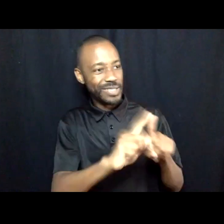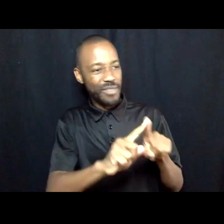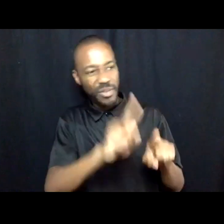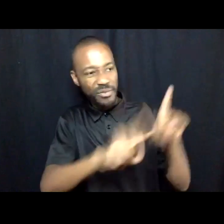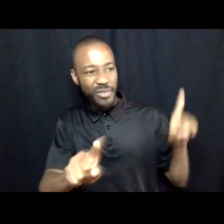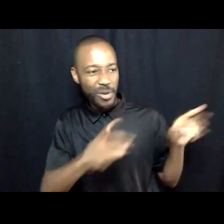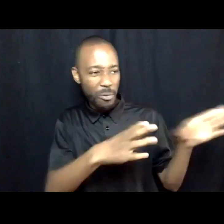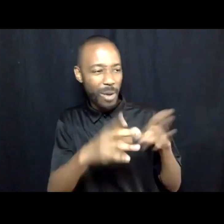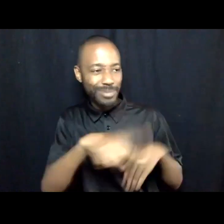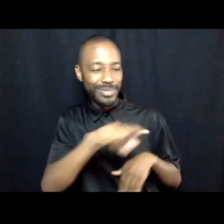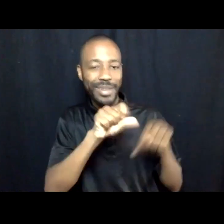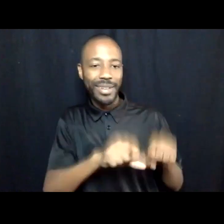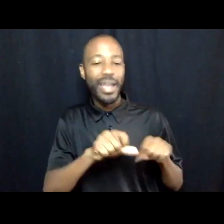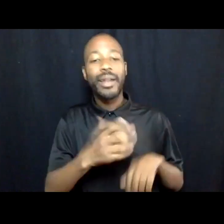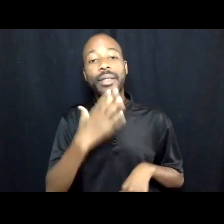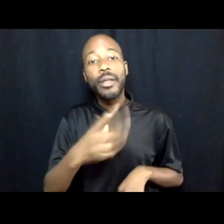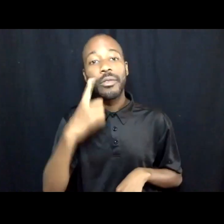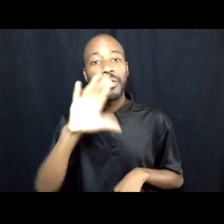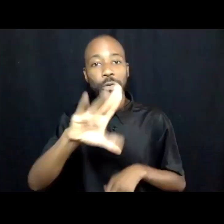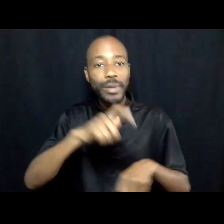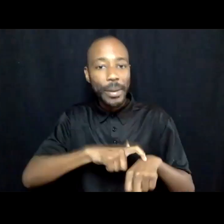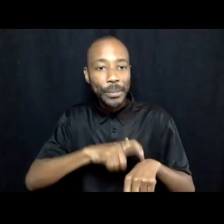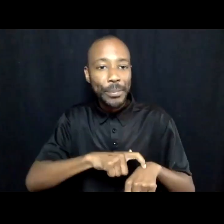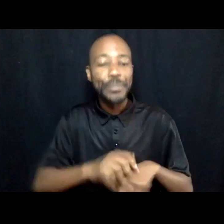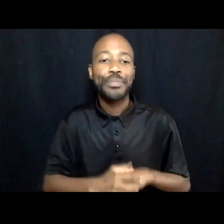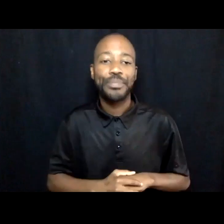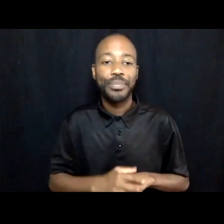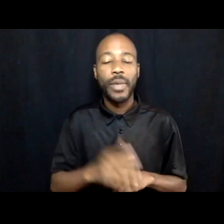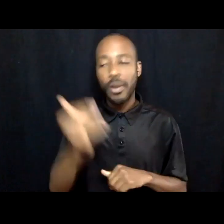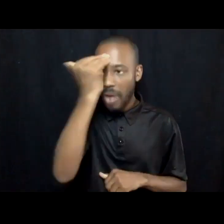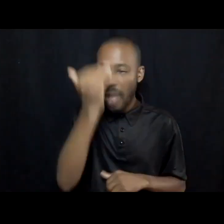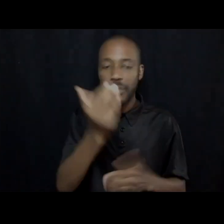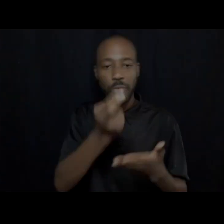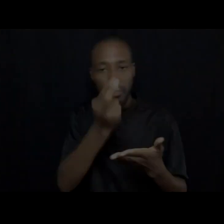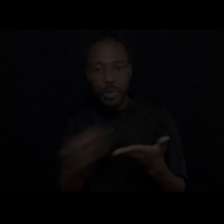Yeah, thank you so much for your time and knowledge and resources. Really appreciate it.